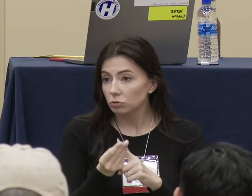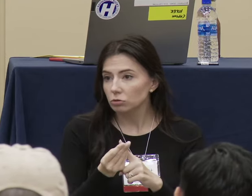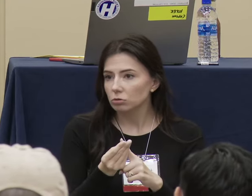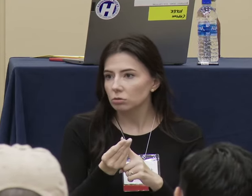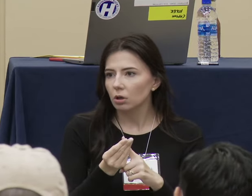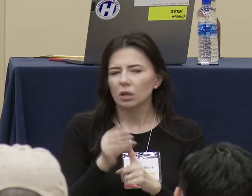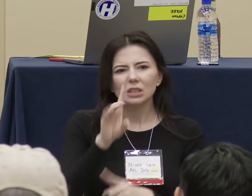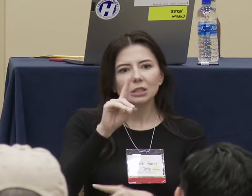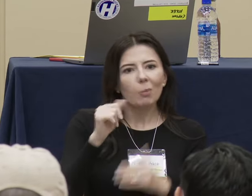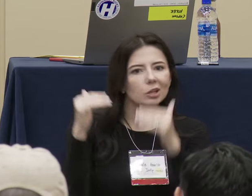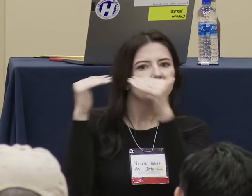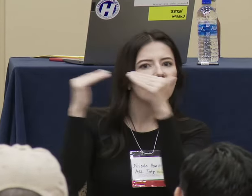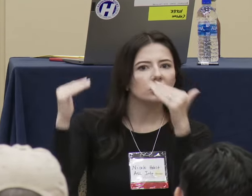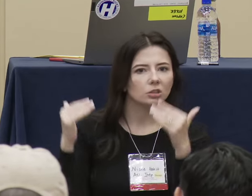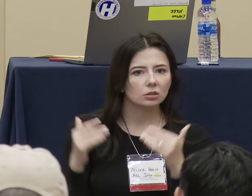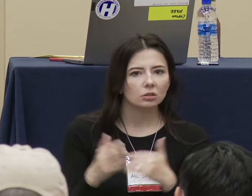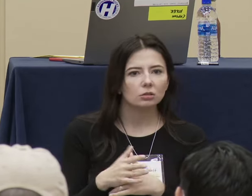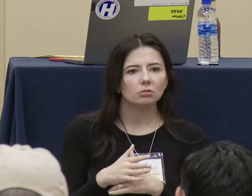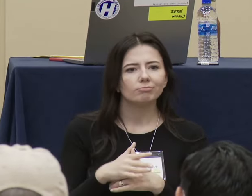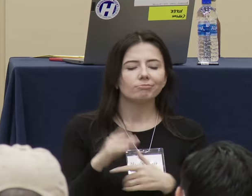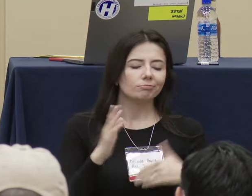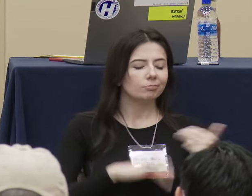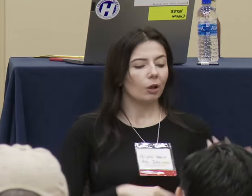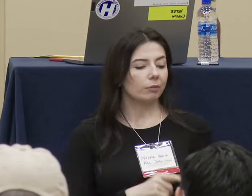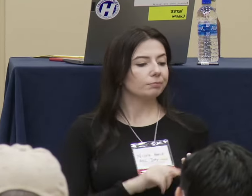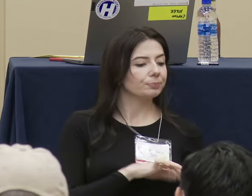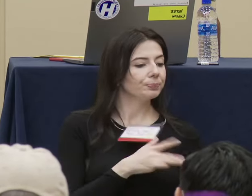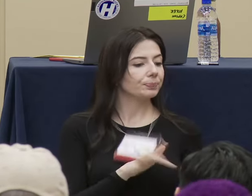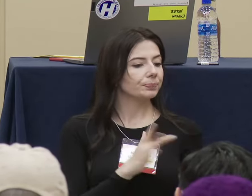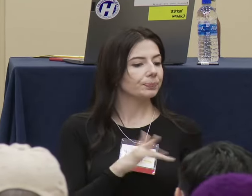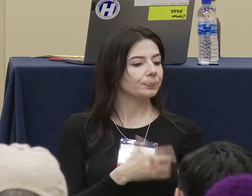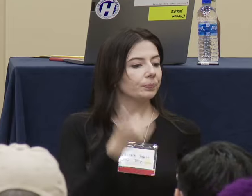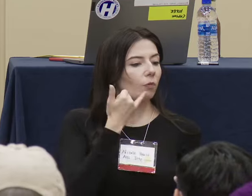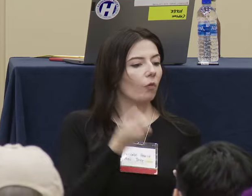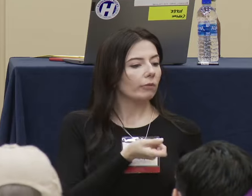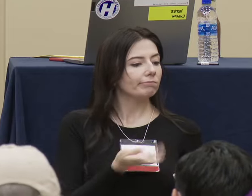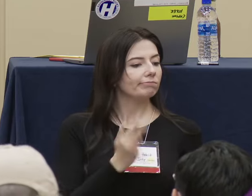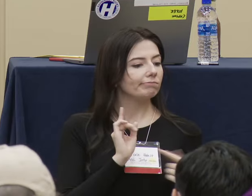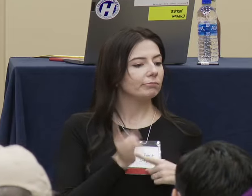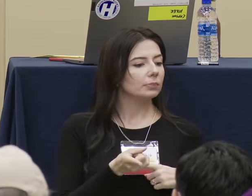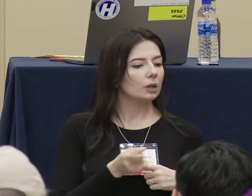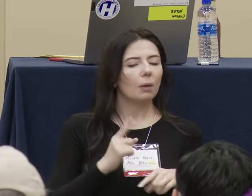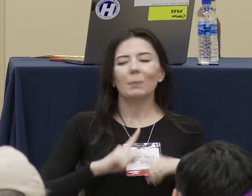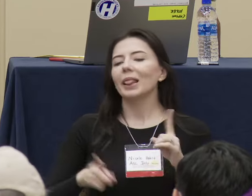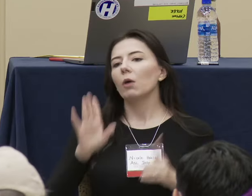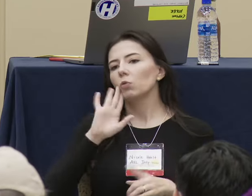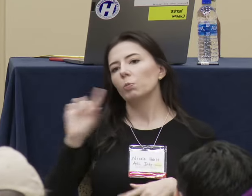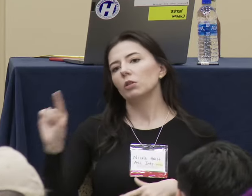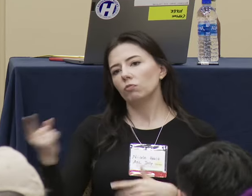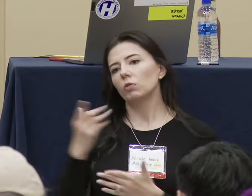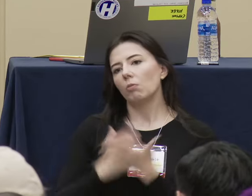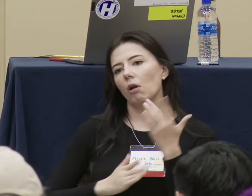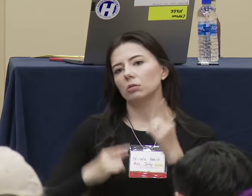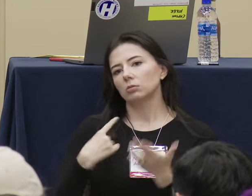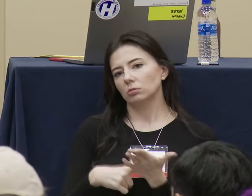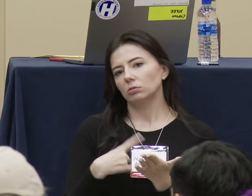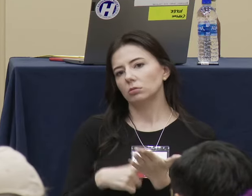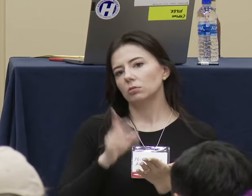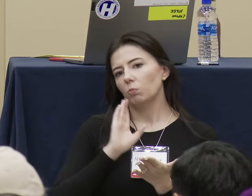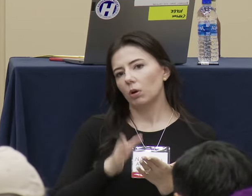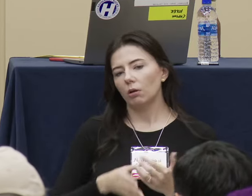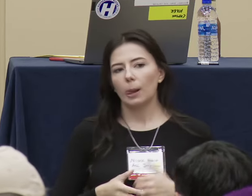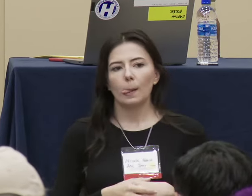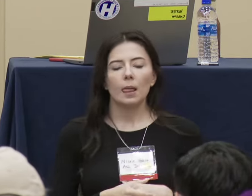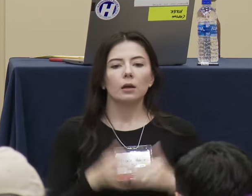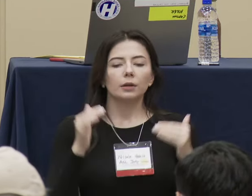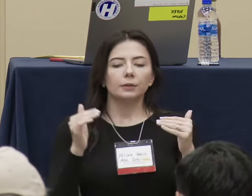and disability justice, then, you know, just scribble on your phone for like 7 minutes. But that's going to be the first part. And the